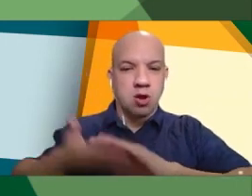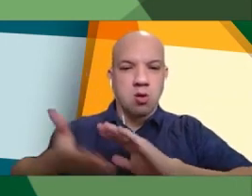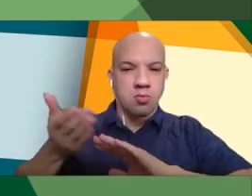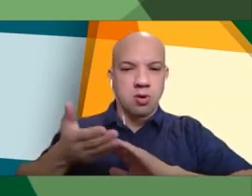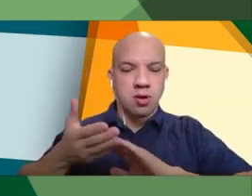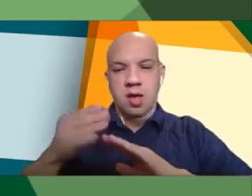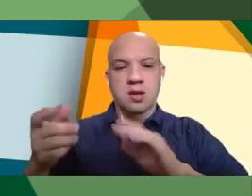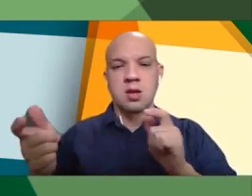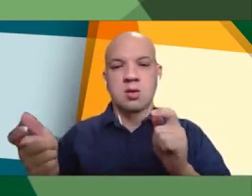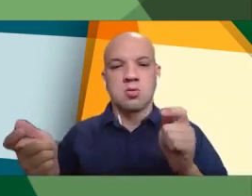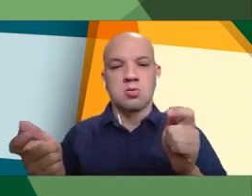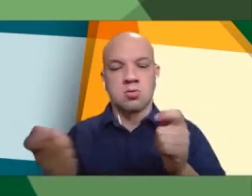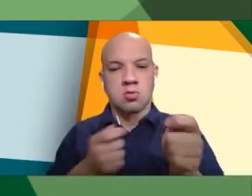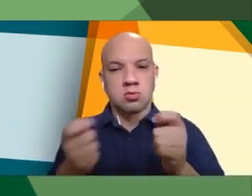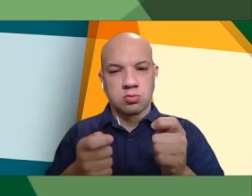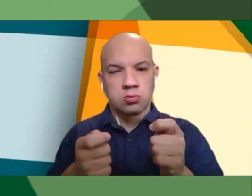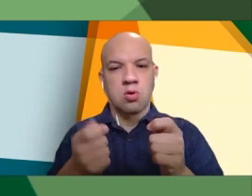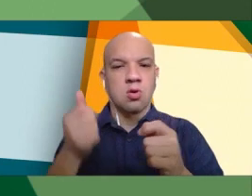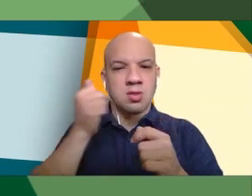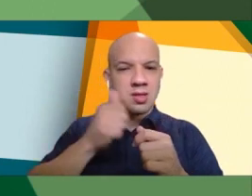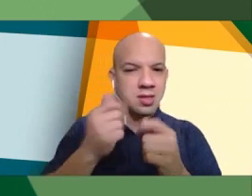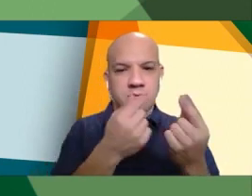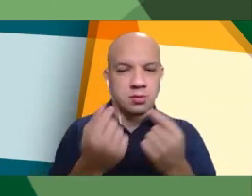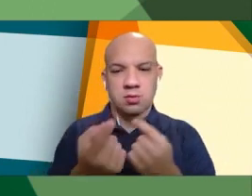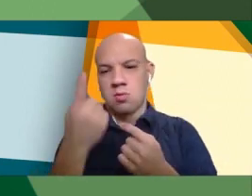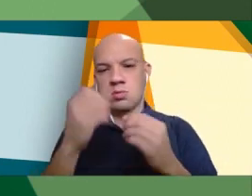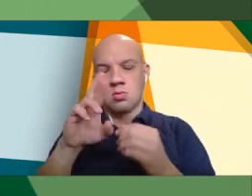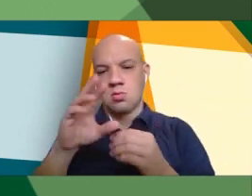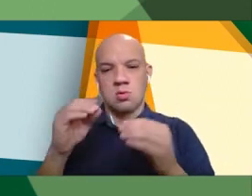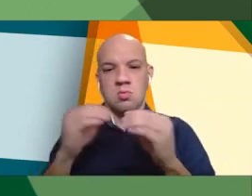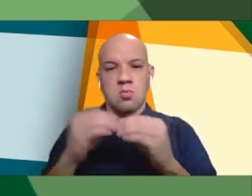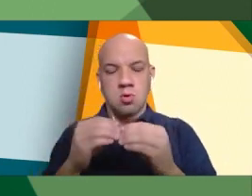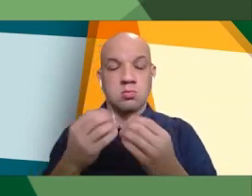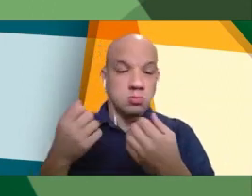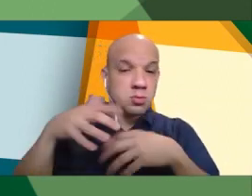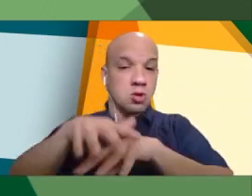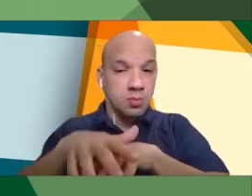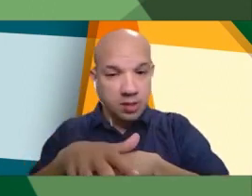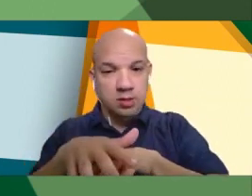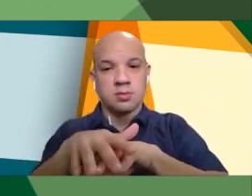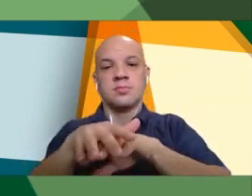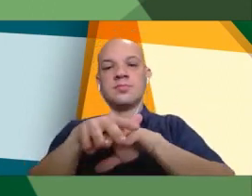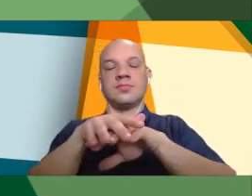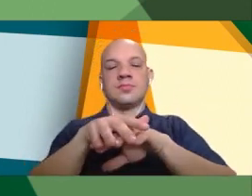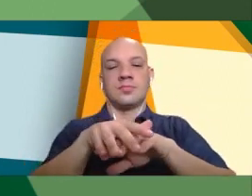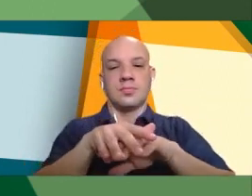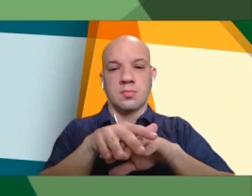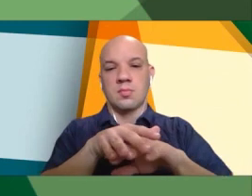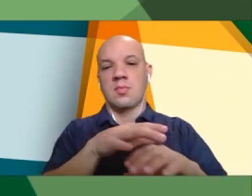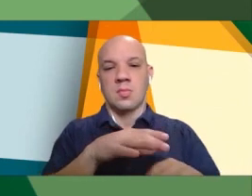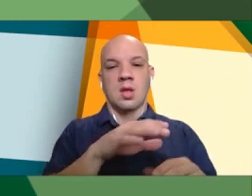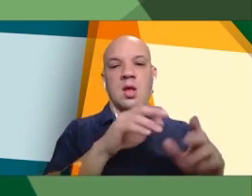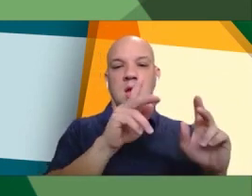daily basis by one or more, in combination, can be American citizens of the following